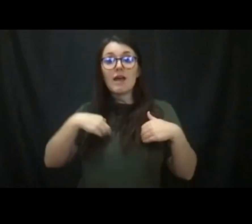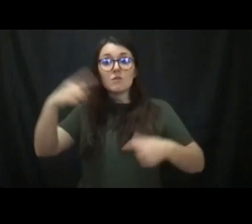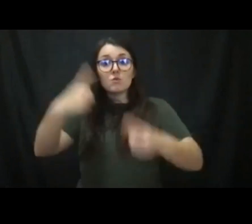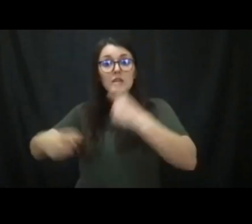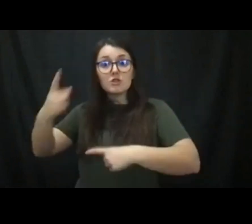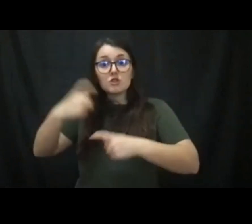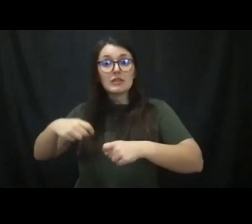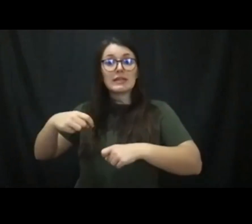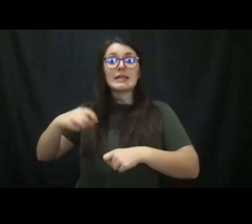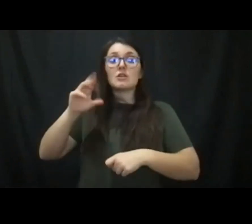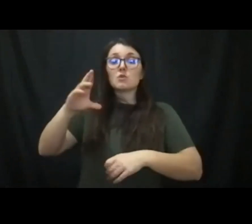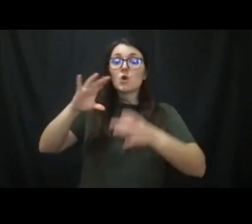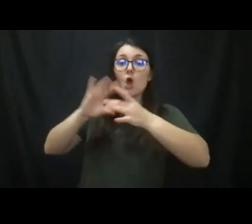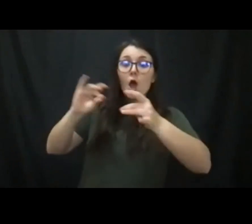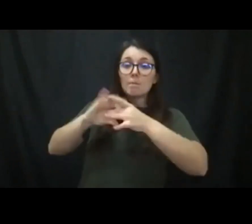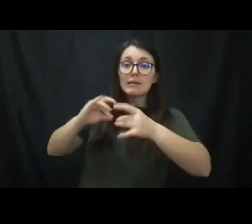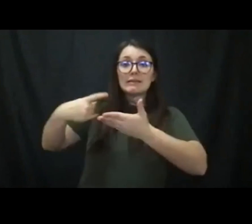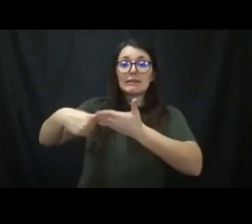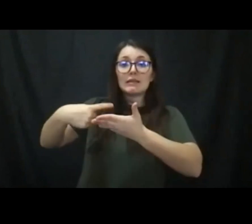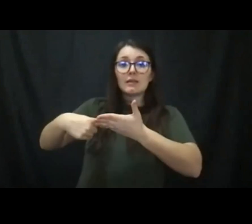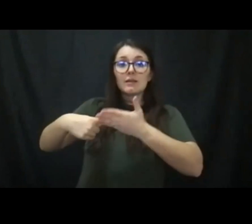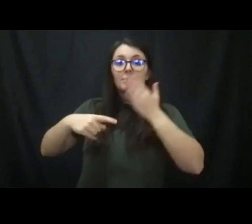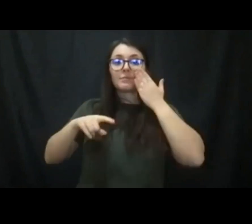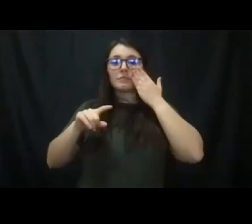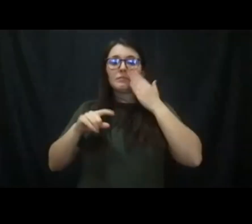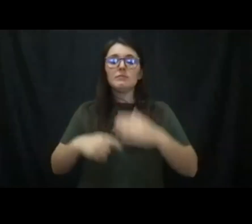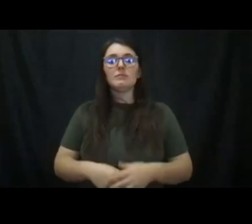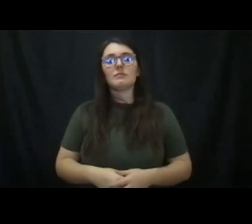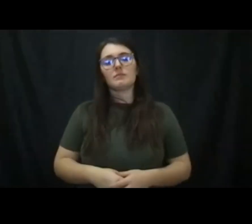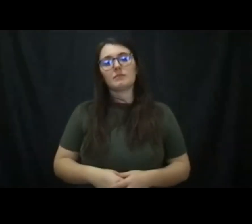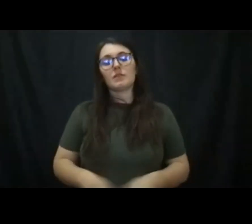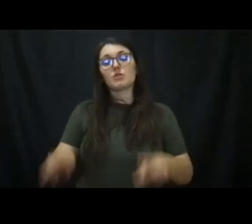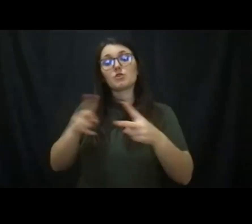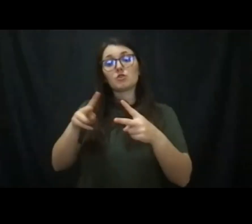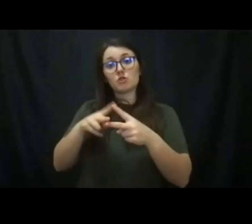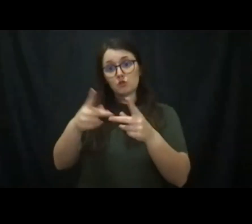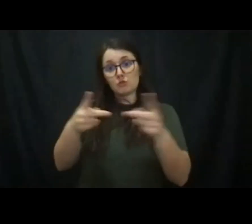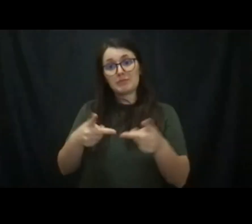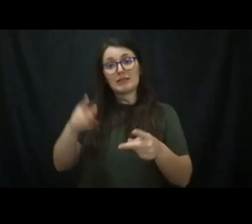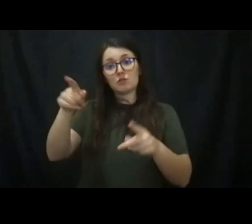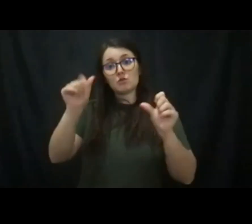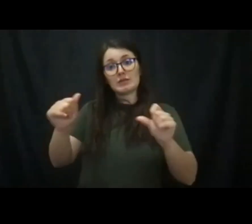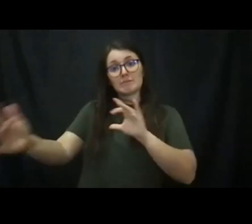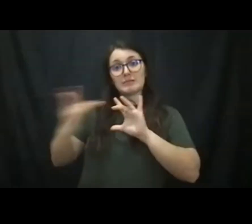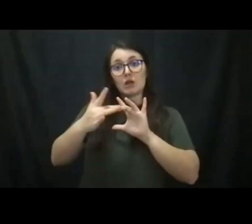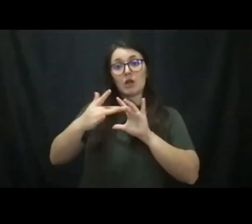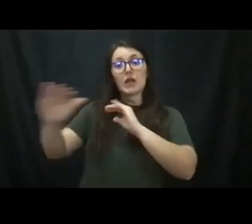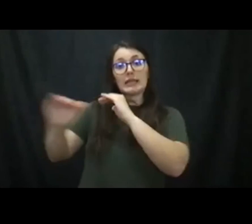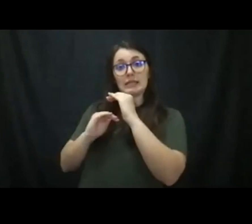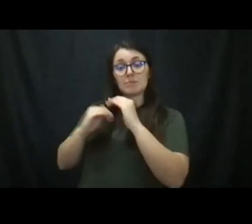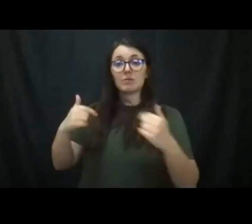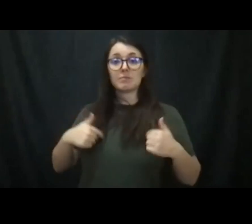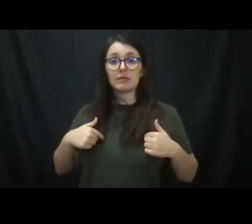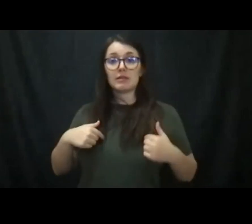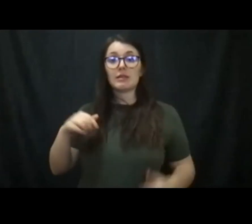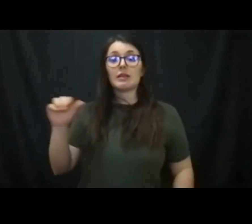or comments you want to make. So Zigazoo and Flipgrid are the places to do that. And you can email me at